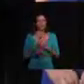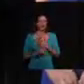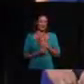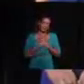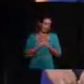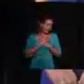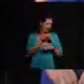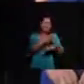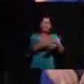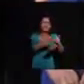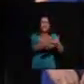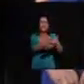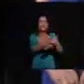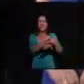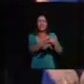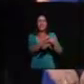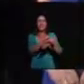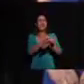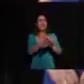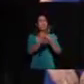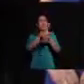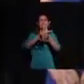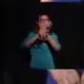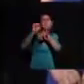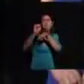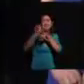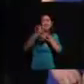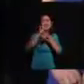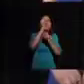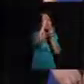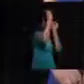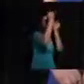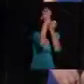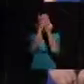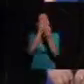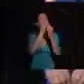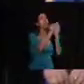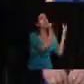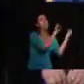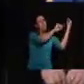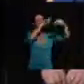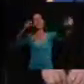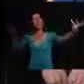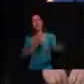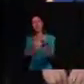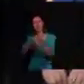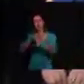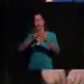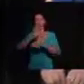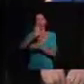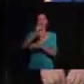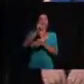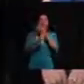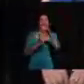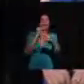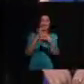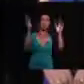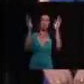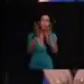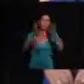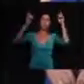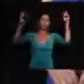evening. We've had so much amazing content, and we want to thank everyone for joining us for this very special 10-year extravaganza. I